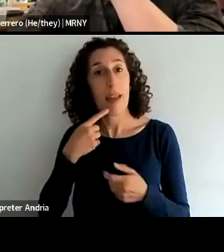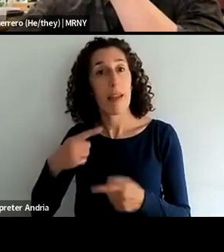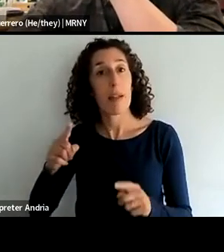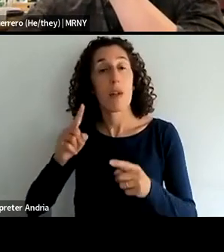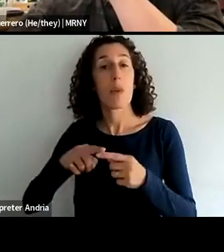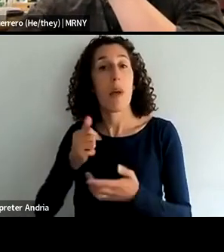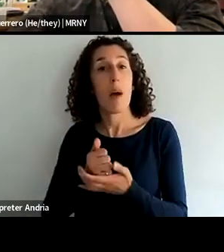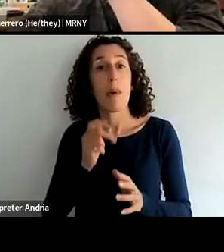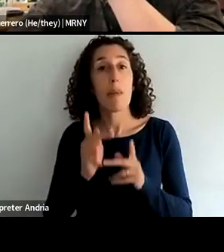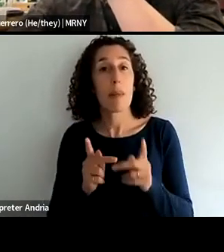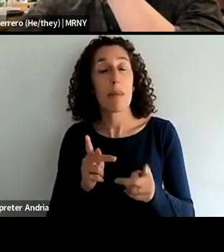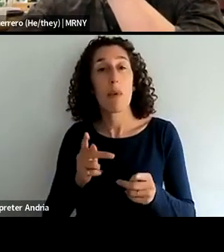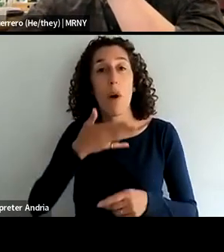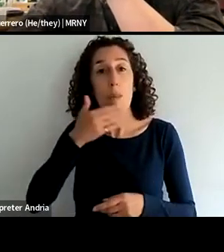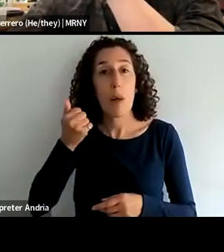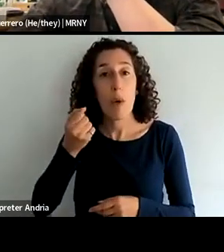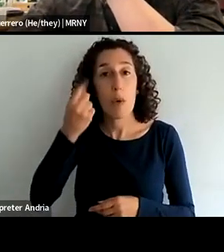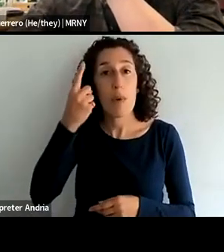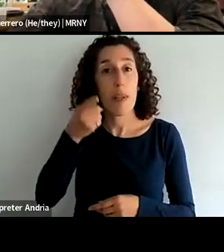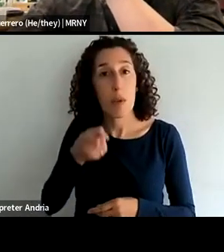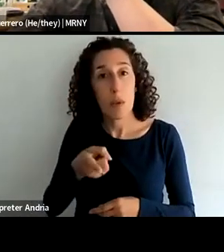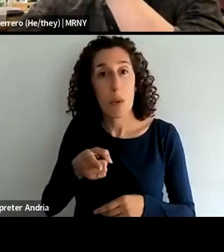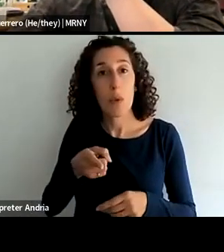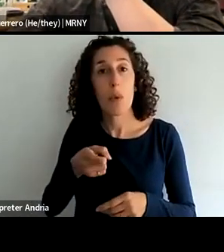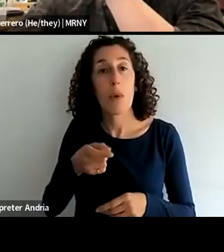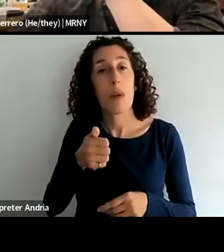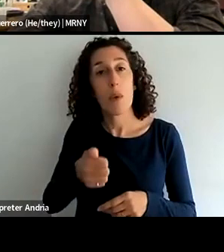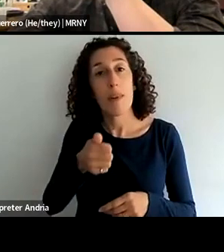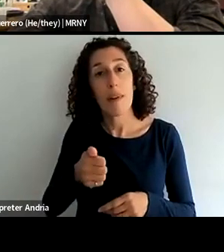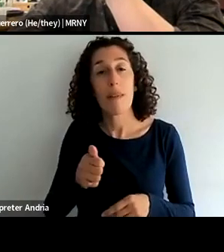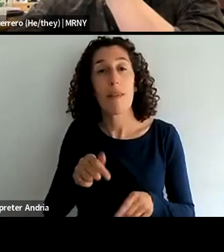as a person of trans experience?